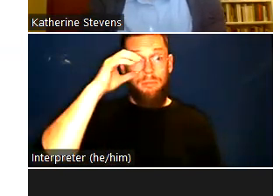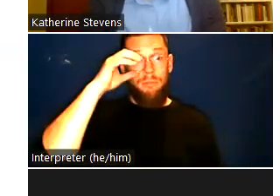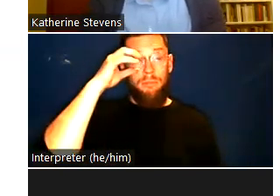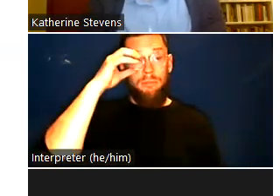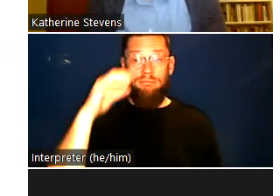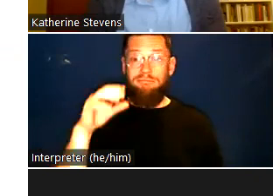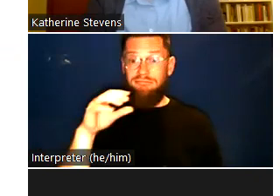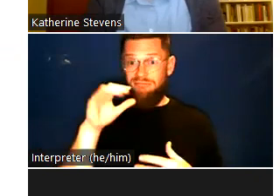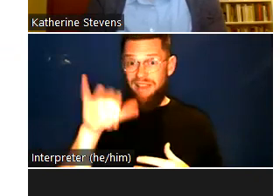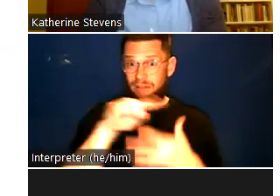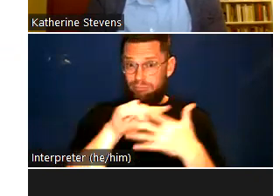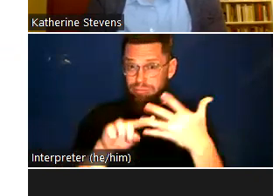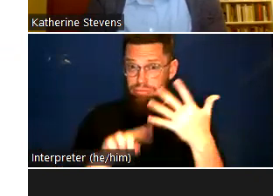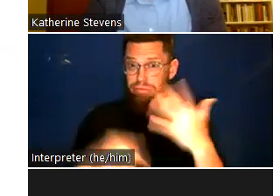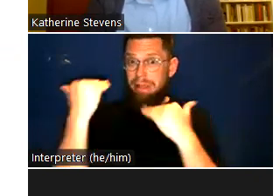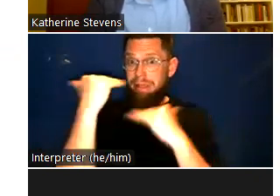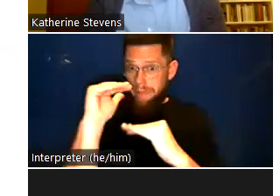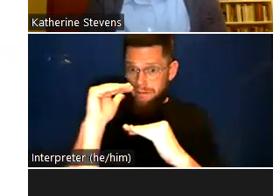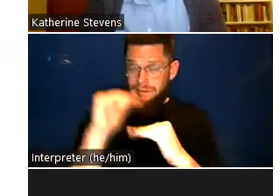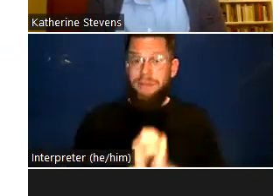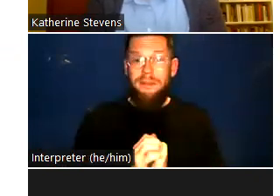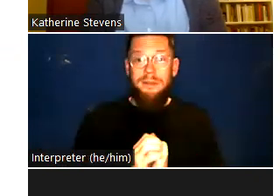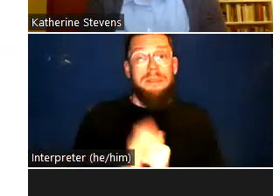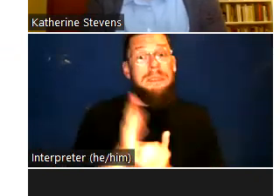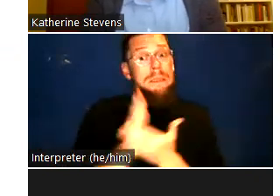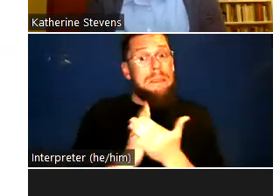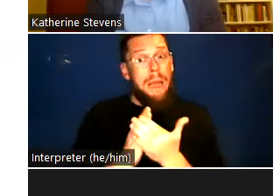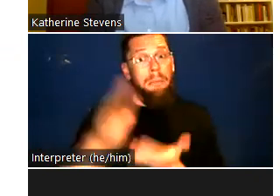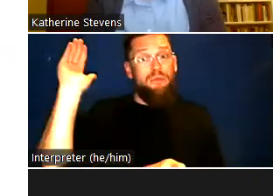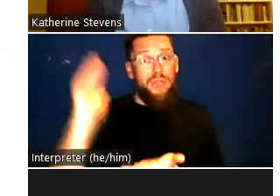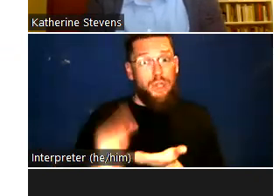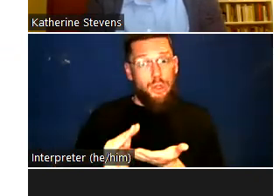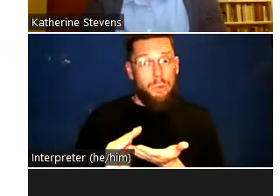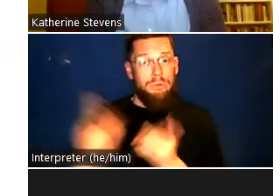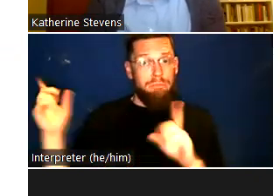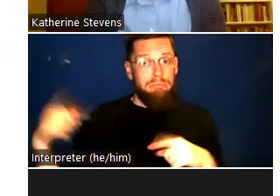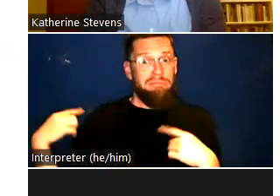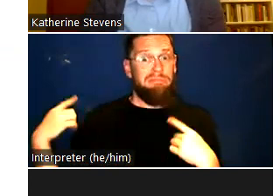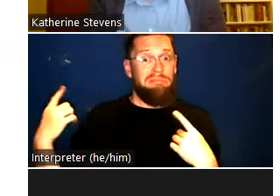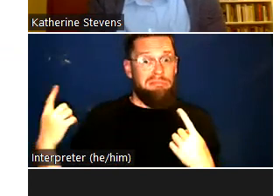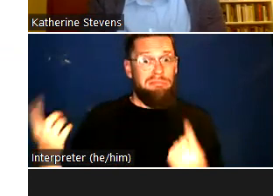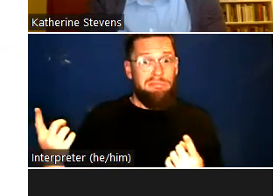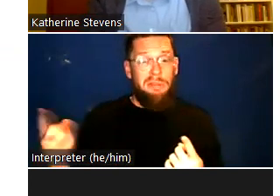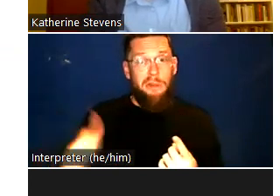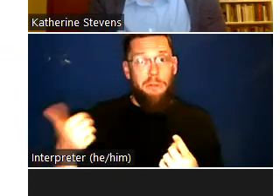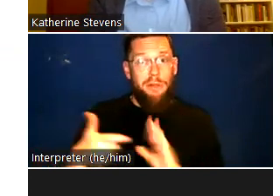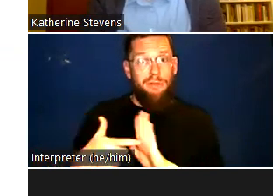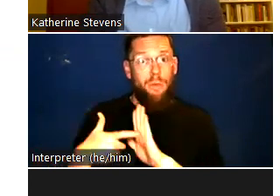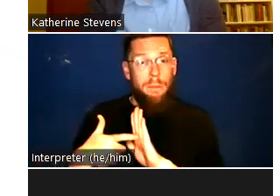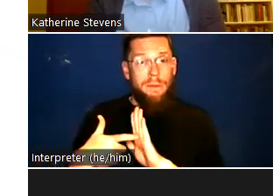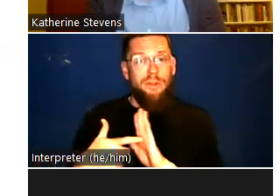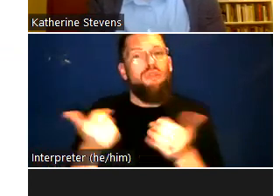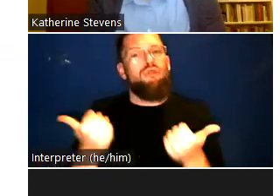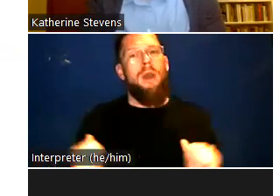Those are the limits. And we've, I think, reduced some of those limits from past budget requirements. We've tried to make them